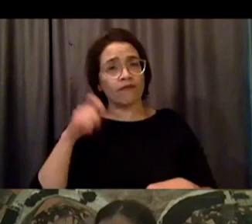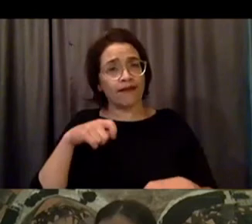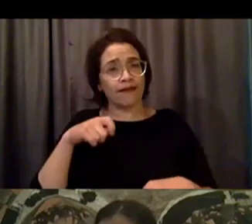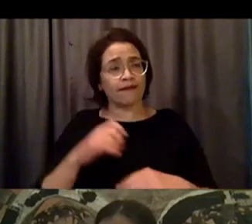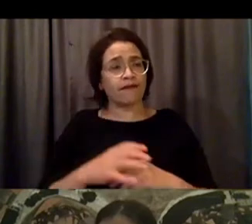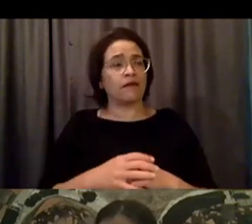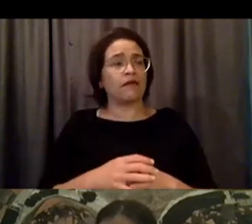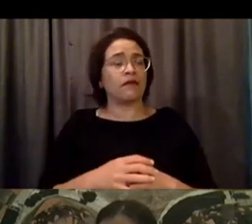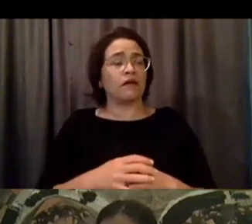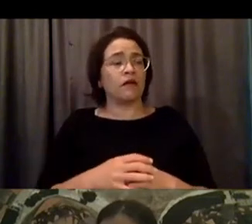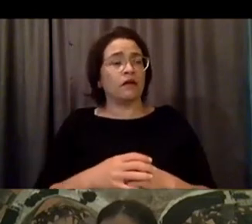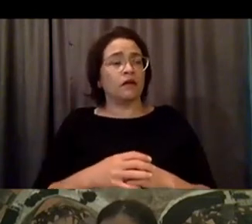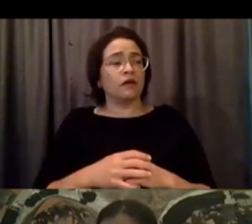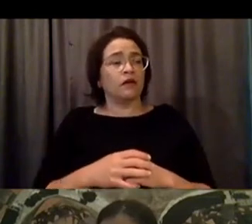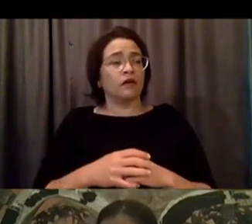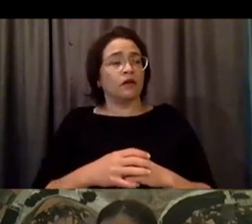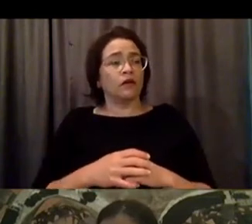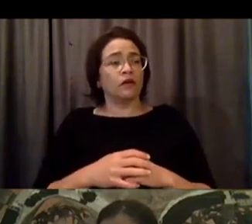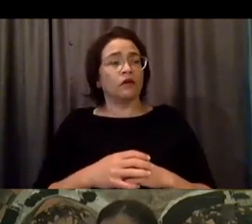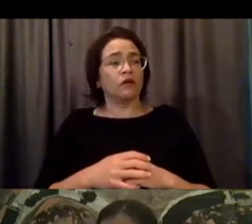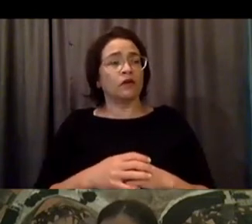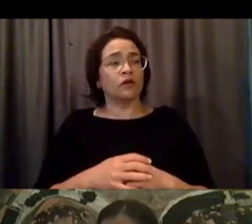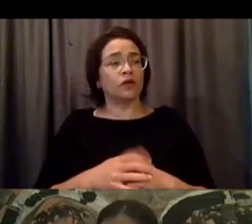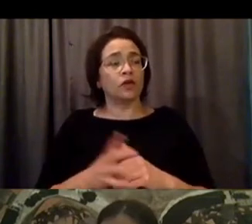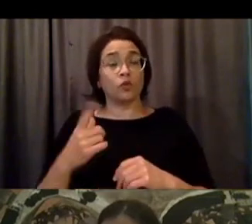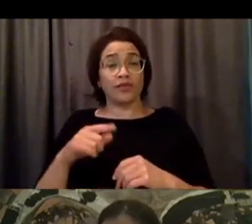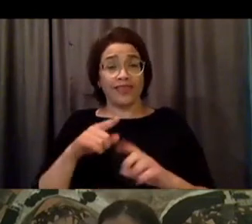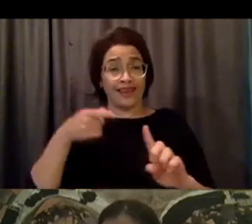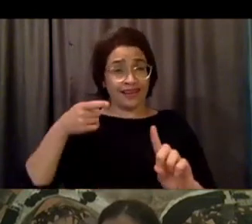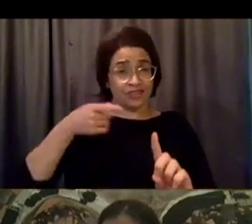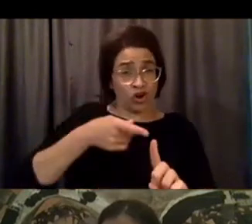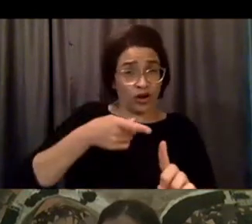genocide, or was it solely targeted towards Ukrainians?